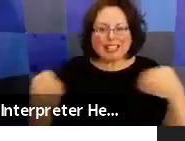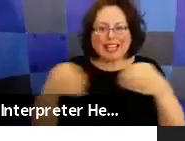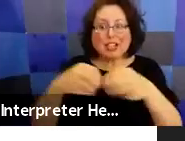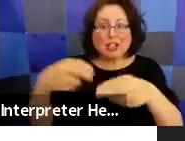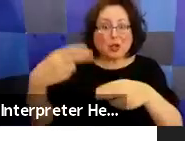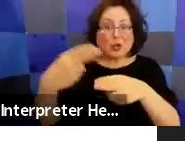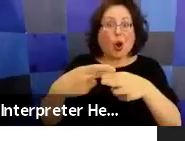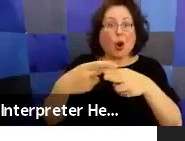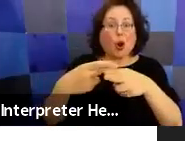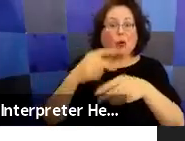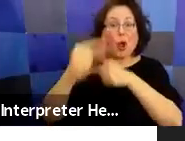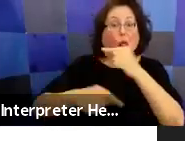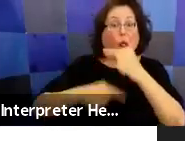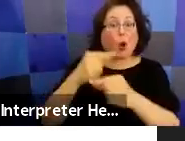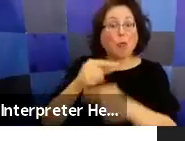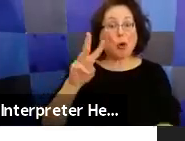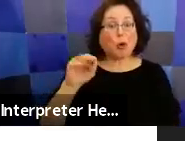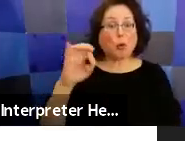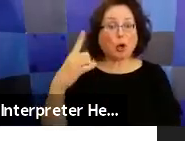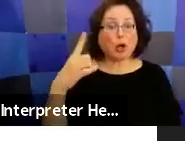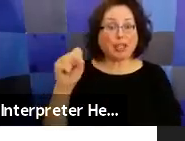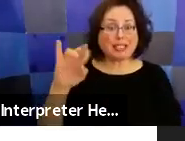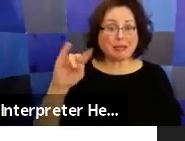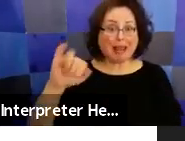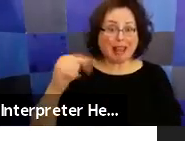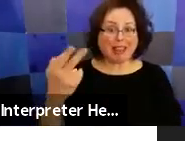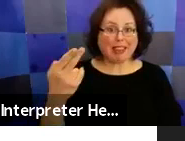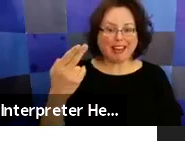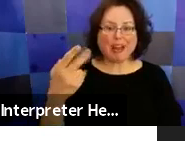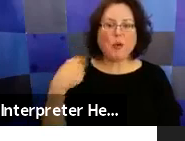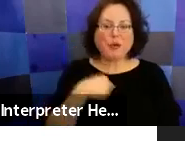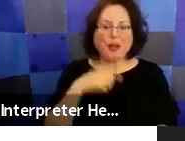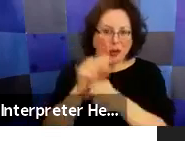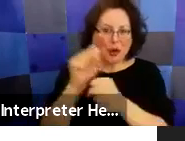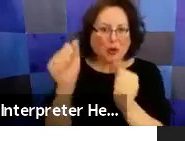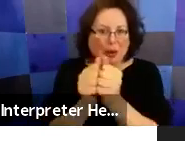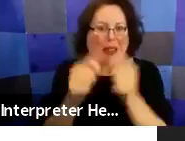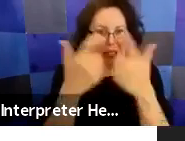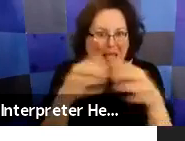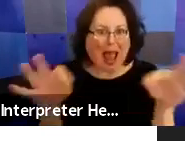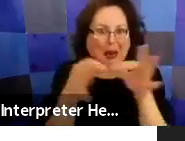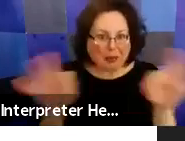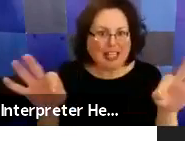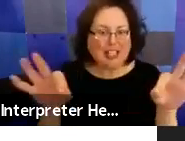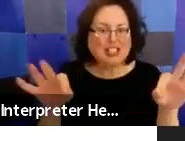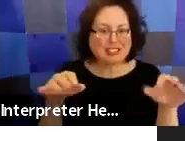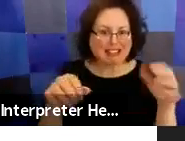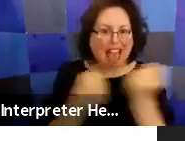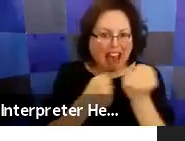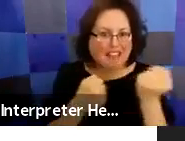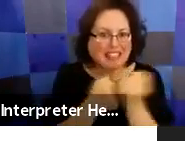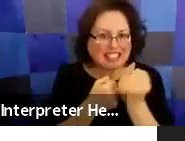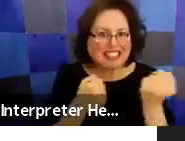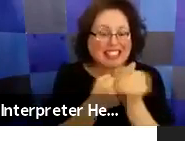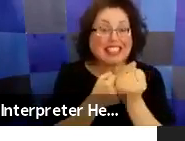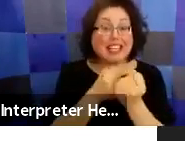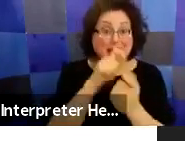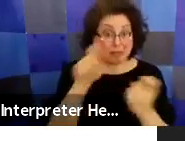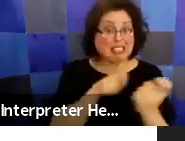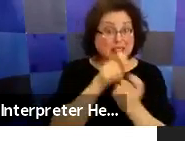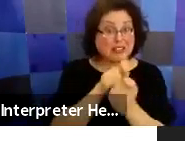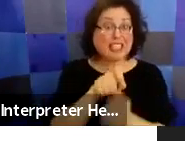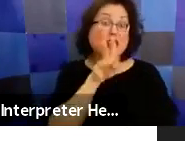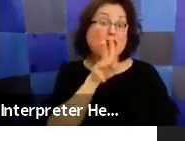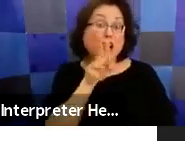that works with language access advocacy. And in particular, you know, talking to